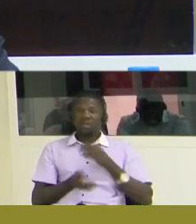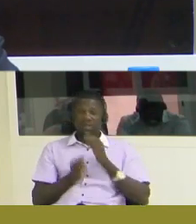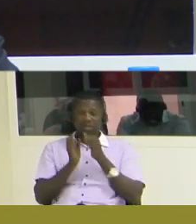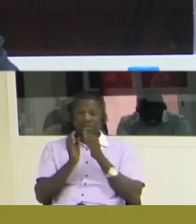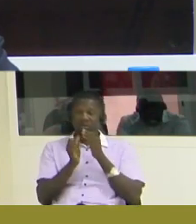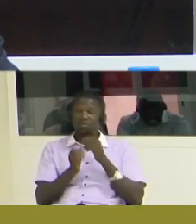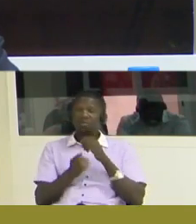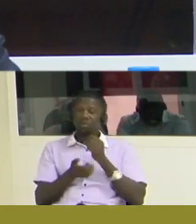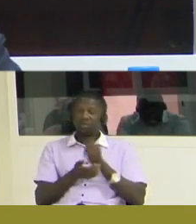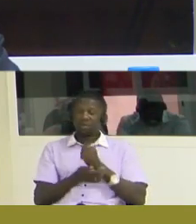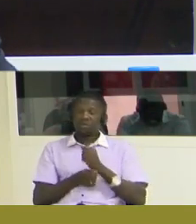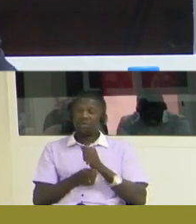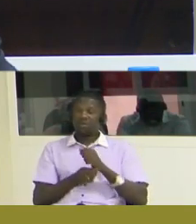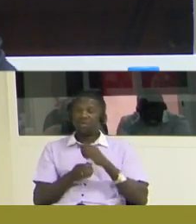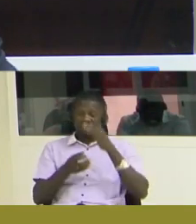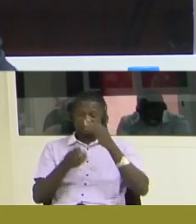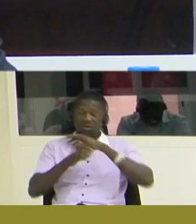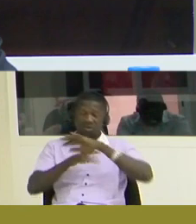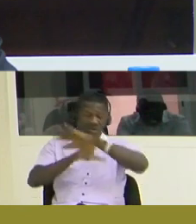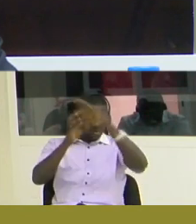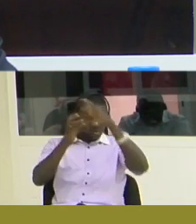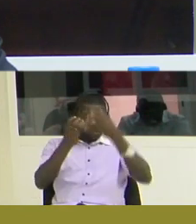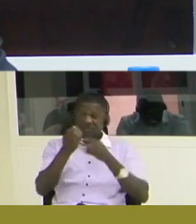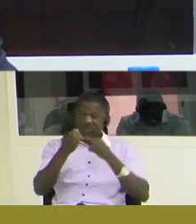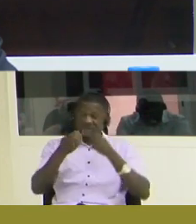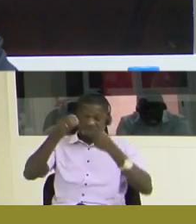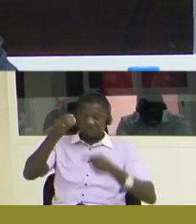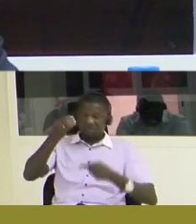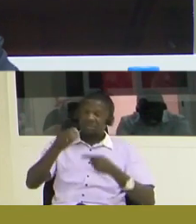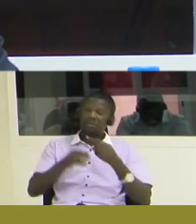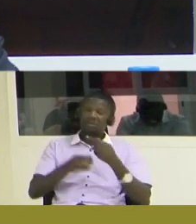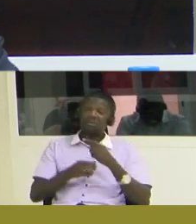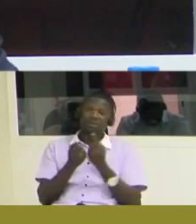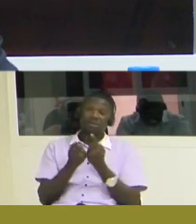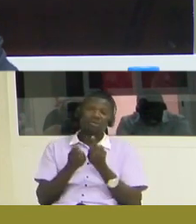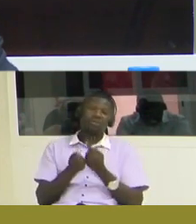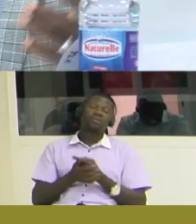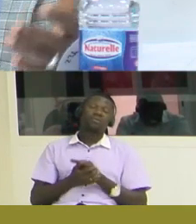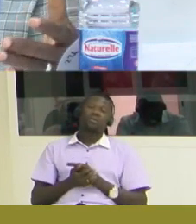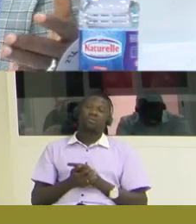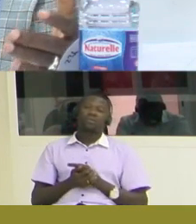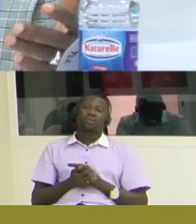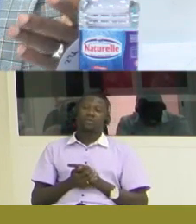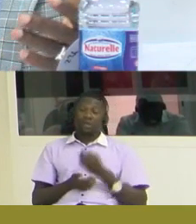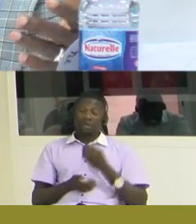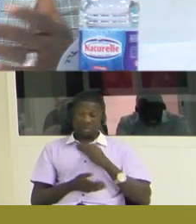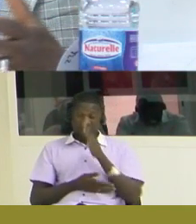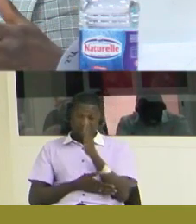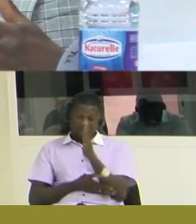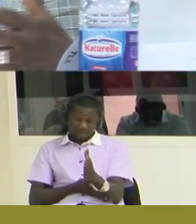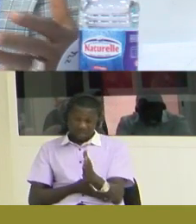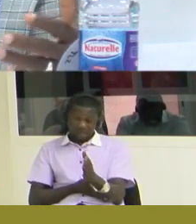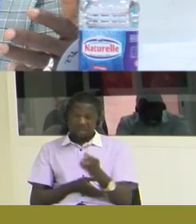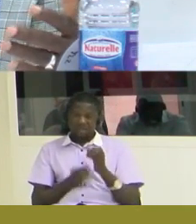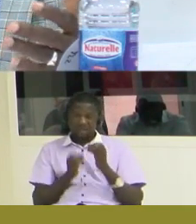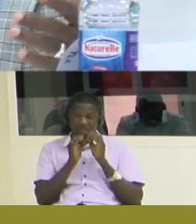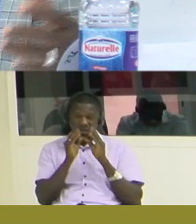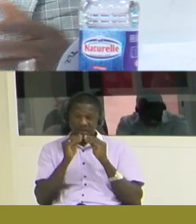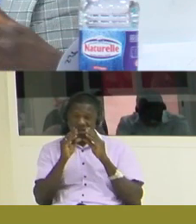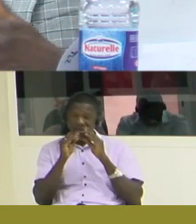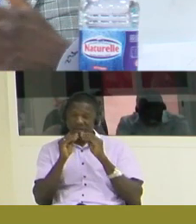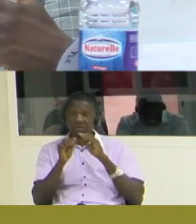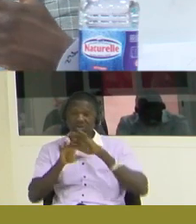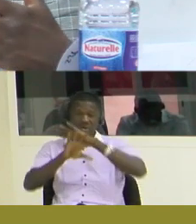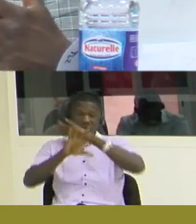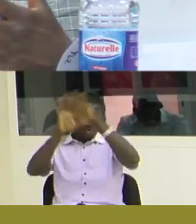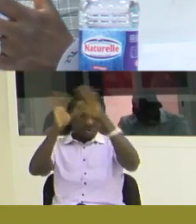took us all through all of these things but would I be accurate in saying that all those protocols all